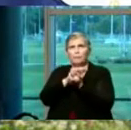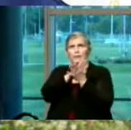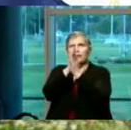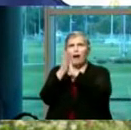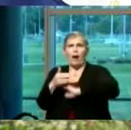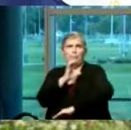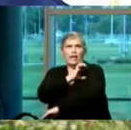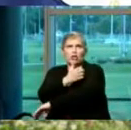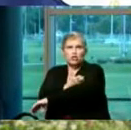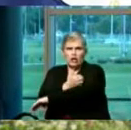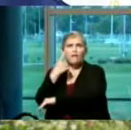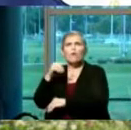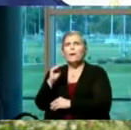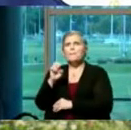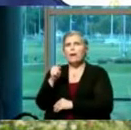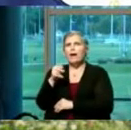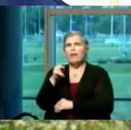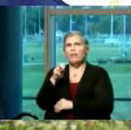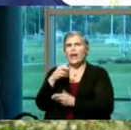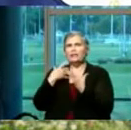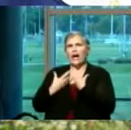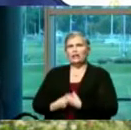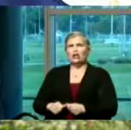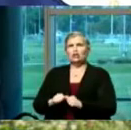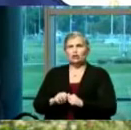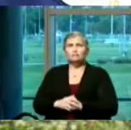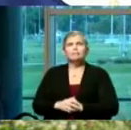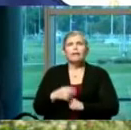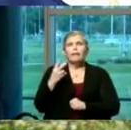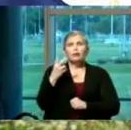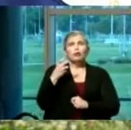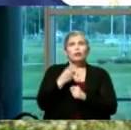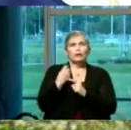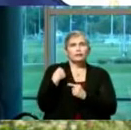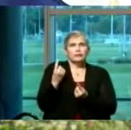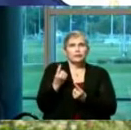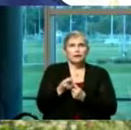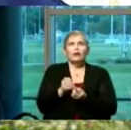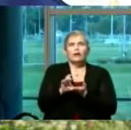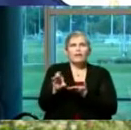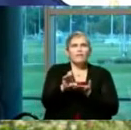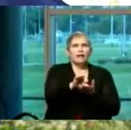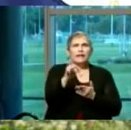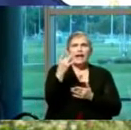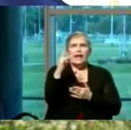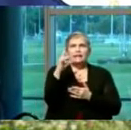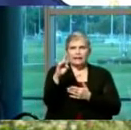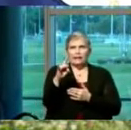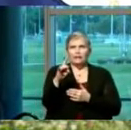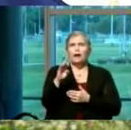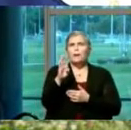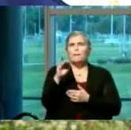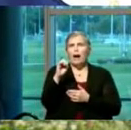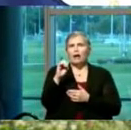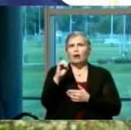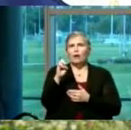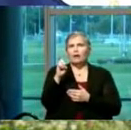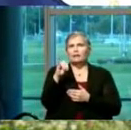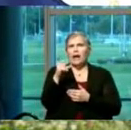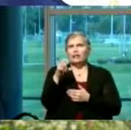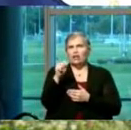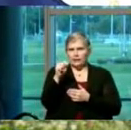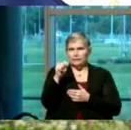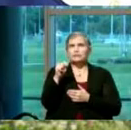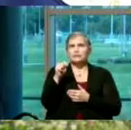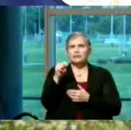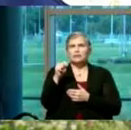through methane digesters. And over the last 2 years, we've invested in 18 digester projects at USDA to capture